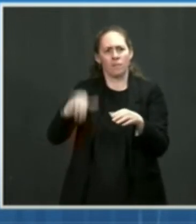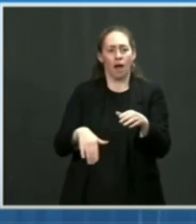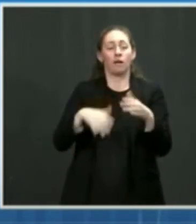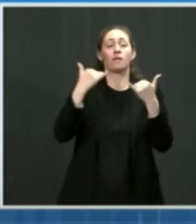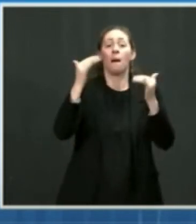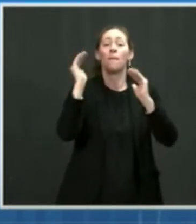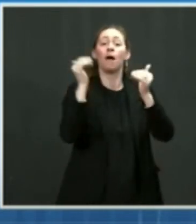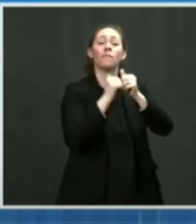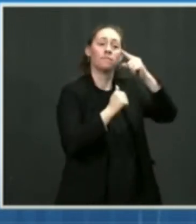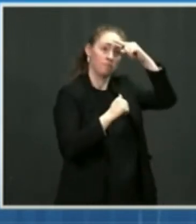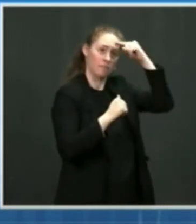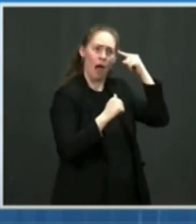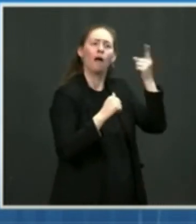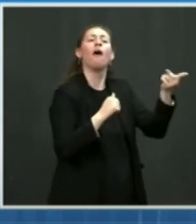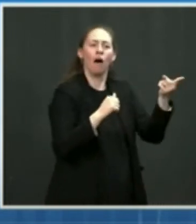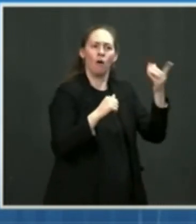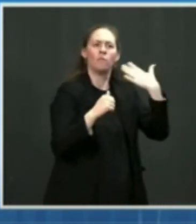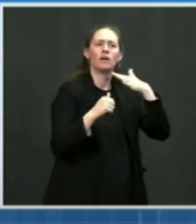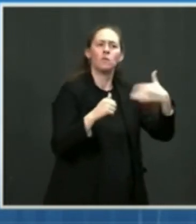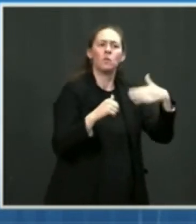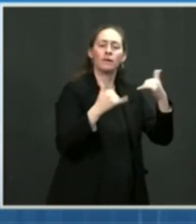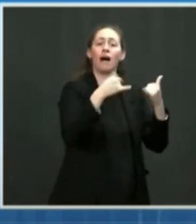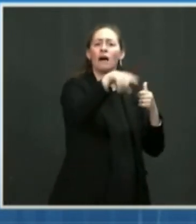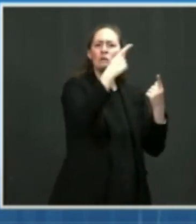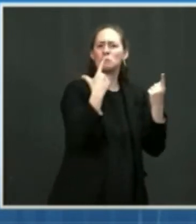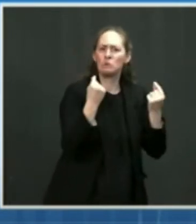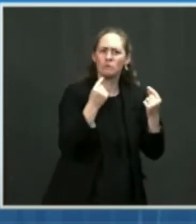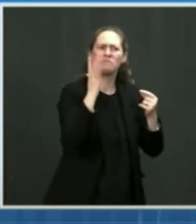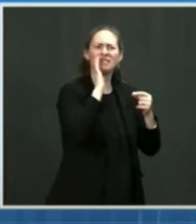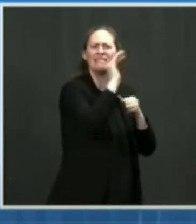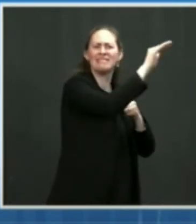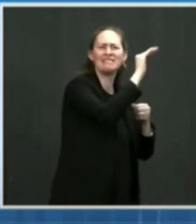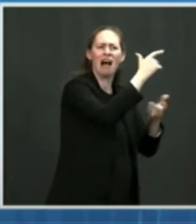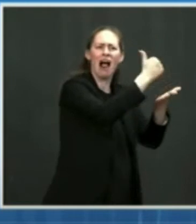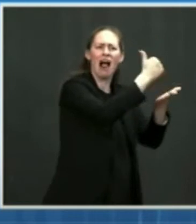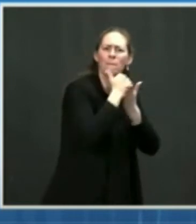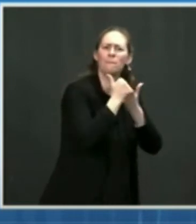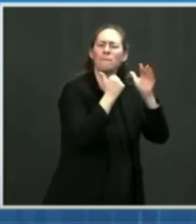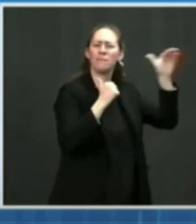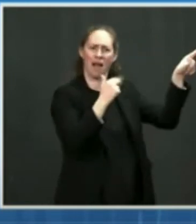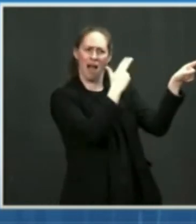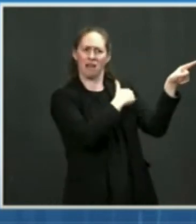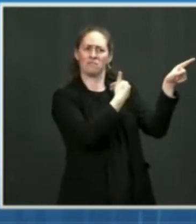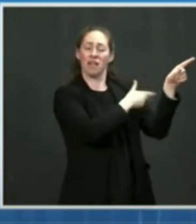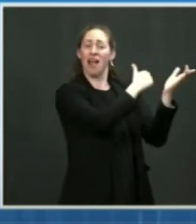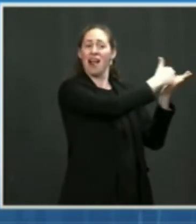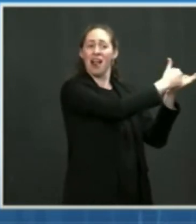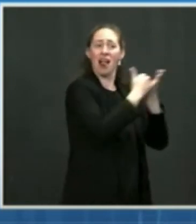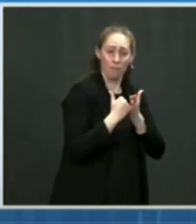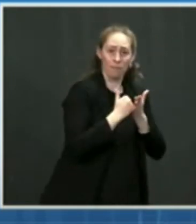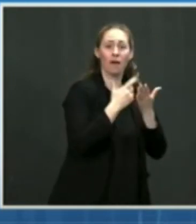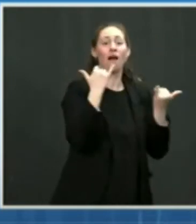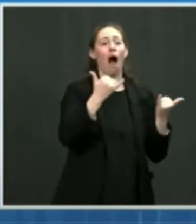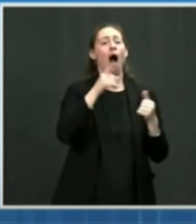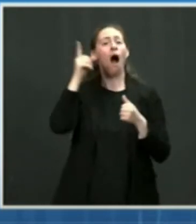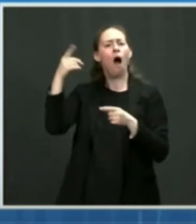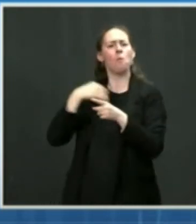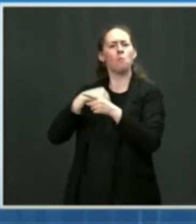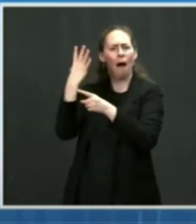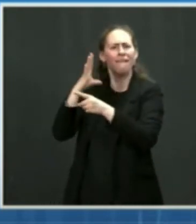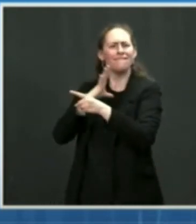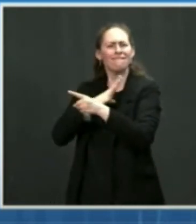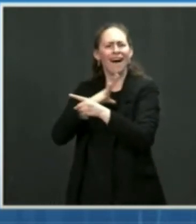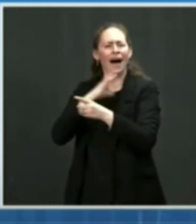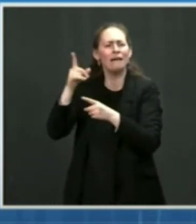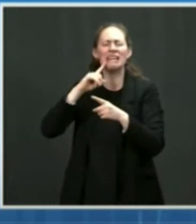to seek care in emergency departments for COVID-19 related illness in comparison to white individuals. This information